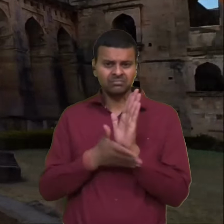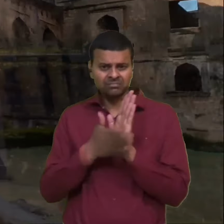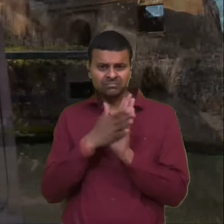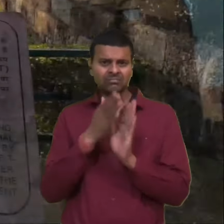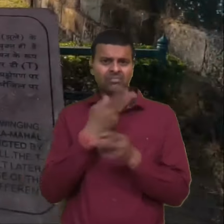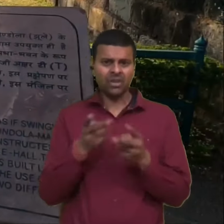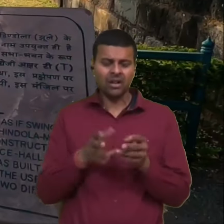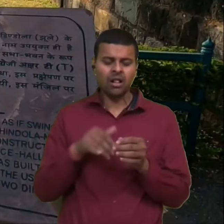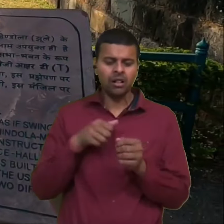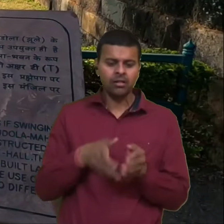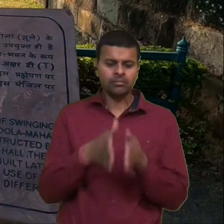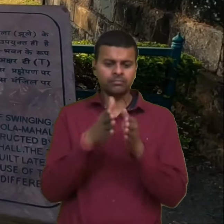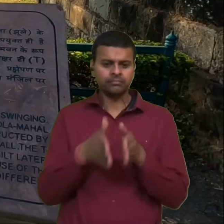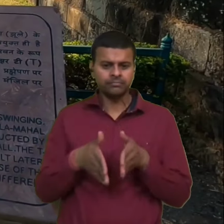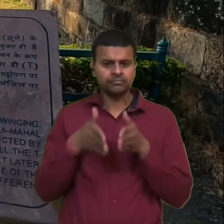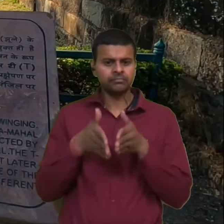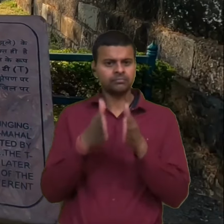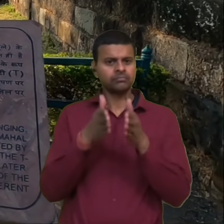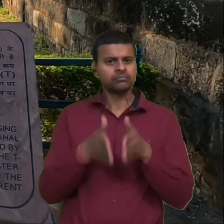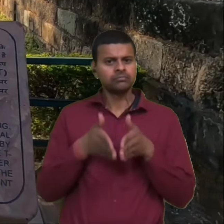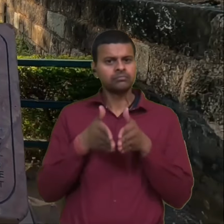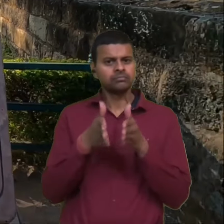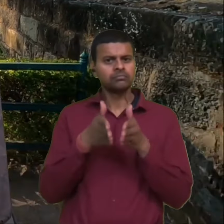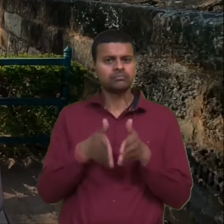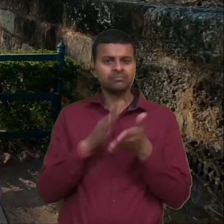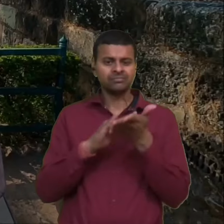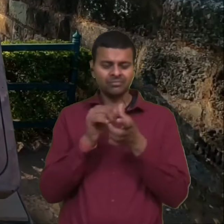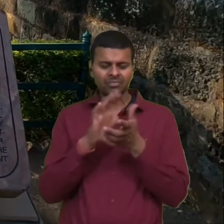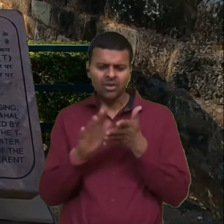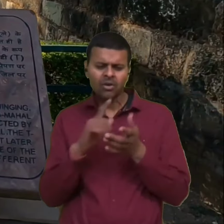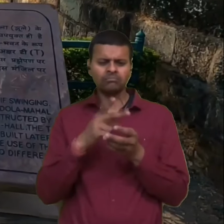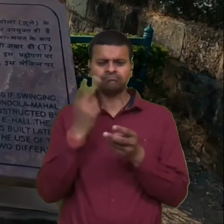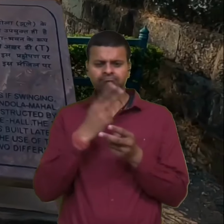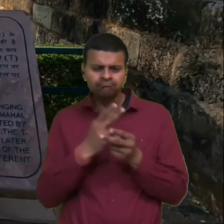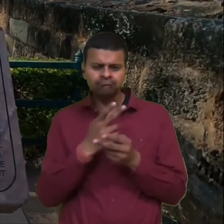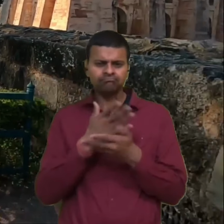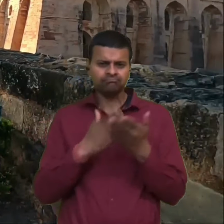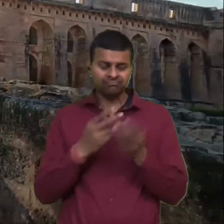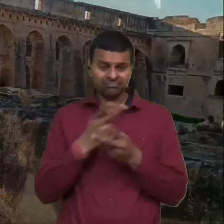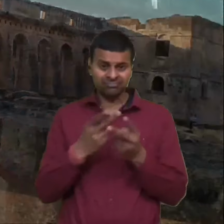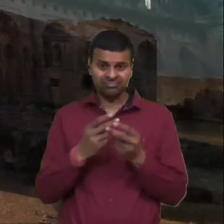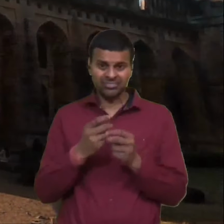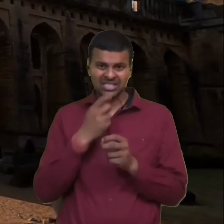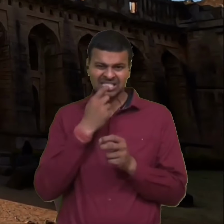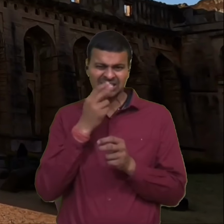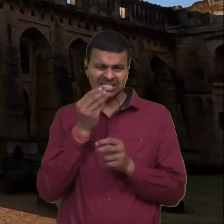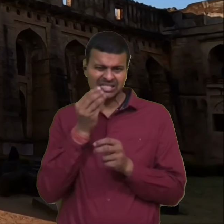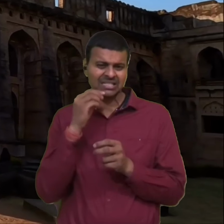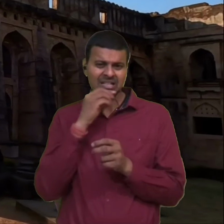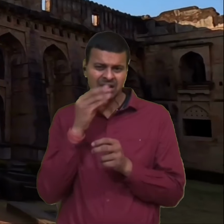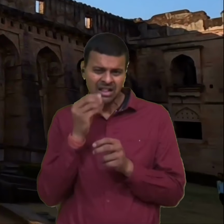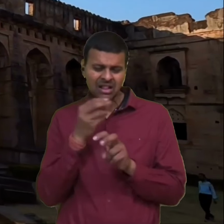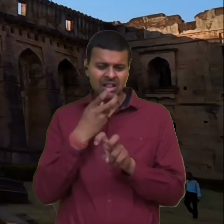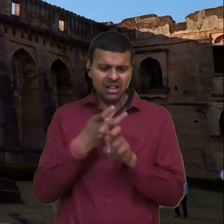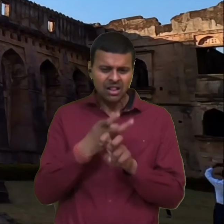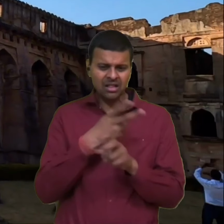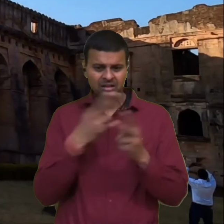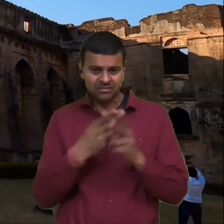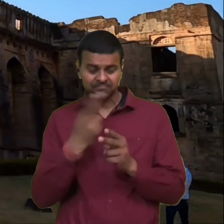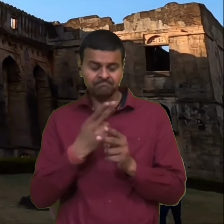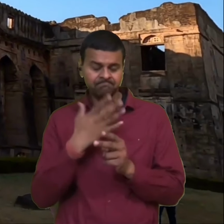Hindola Mahal. Hindola Mahal, an audience hall from the reign of Ghiyasuddin, is named the Swinging